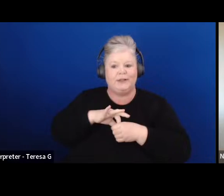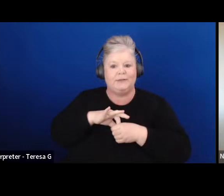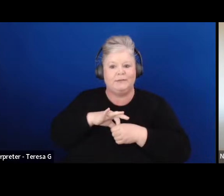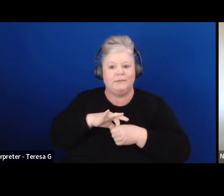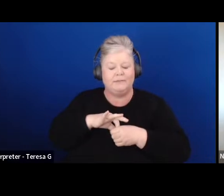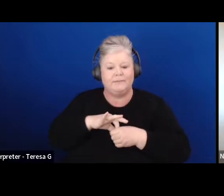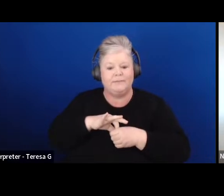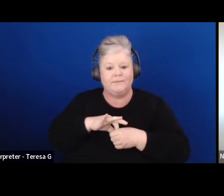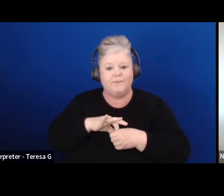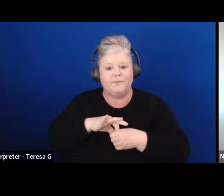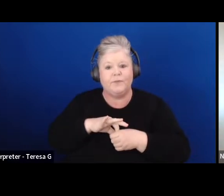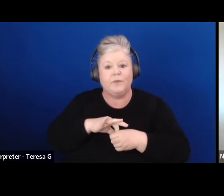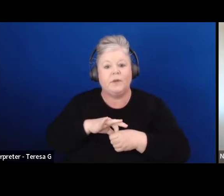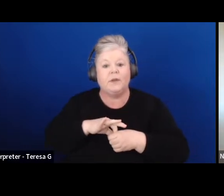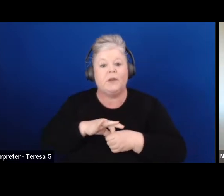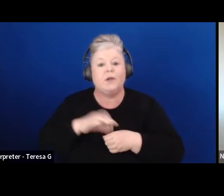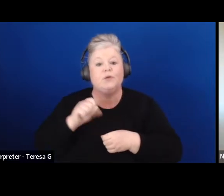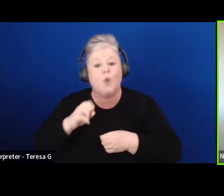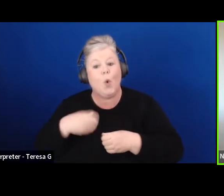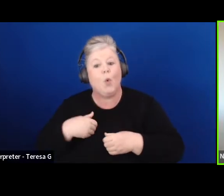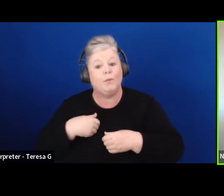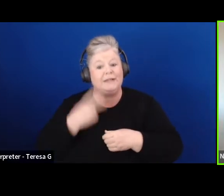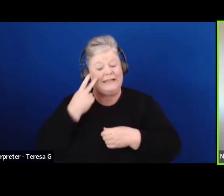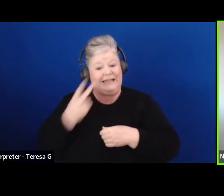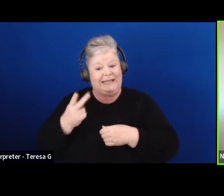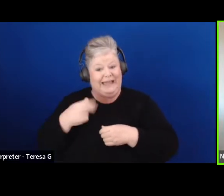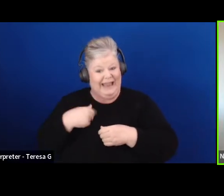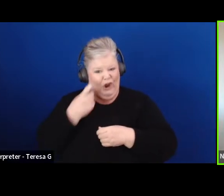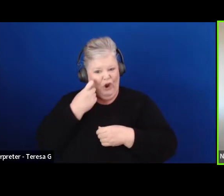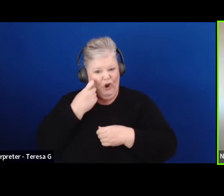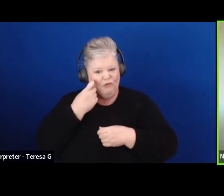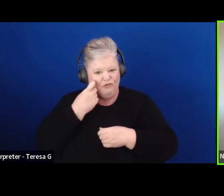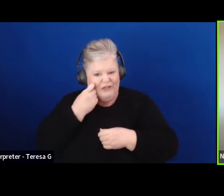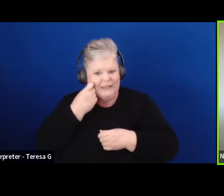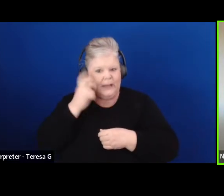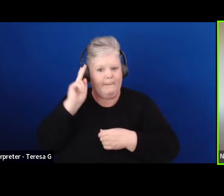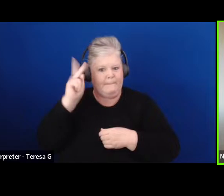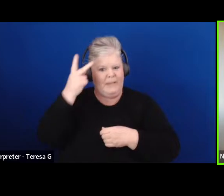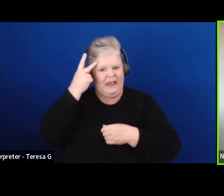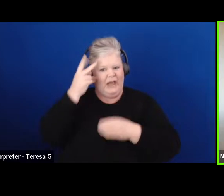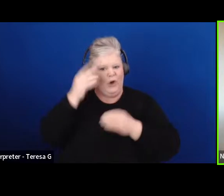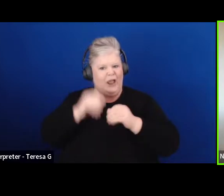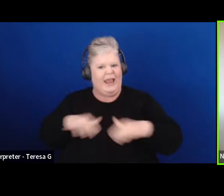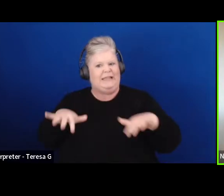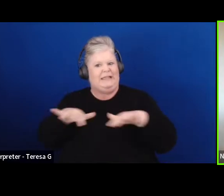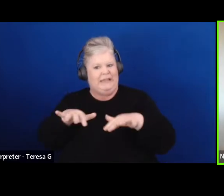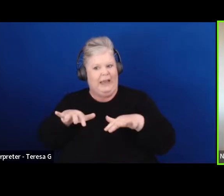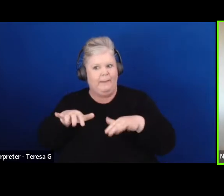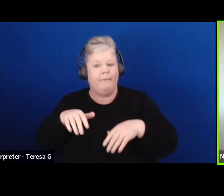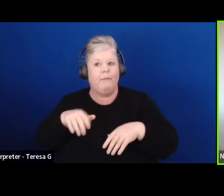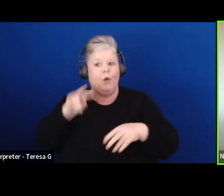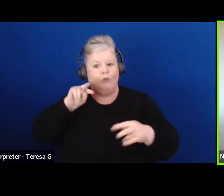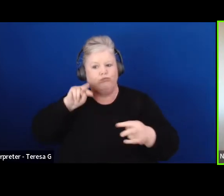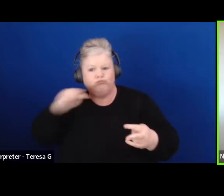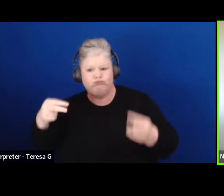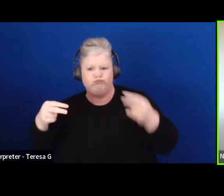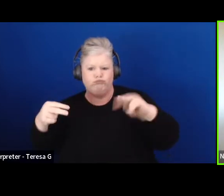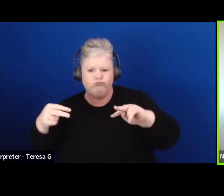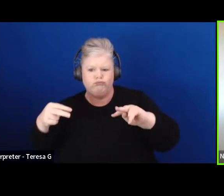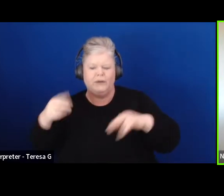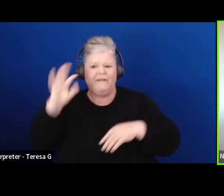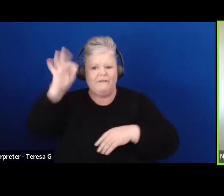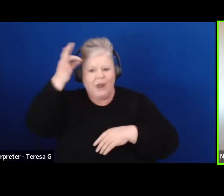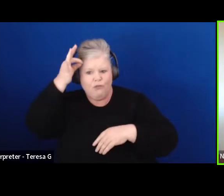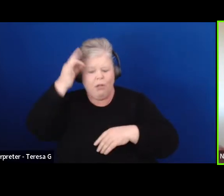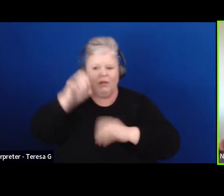And looking at the latest political landscape on a federal level and a state level and how that will impact